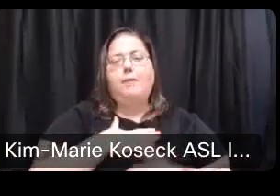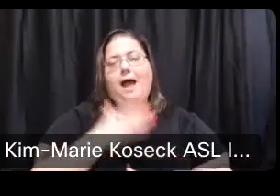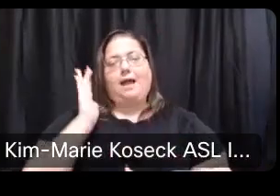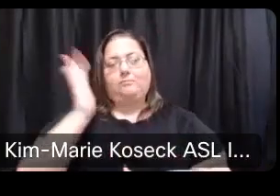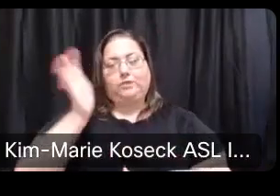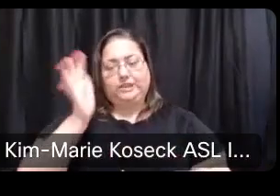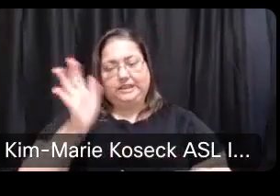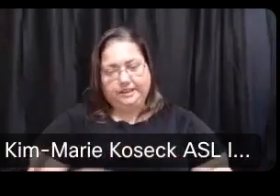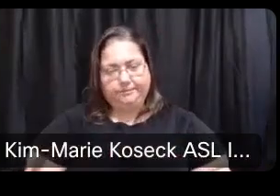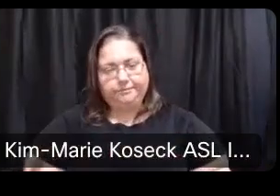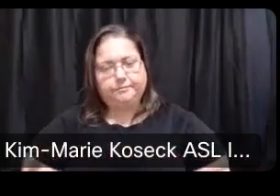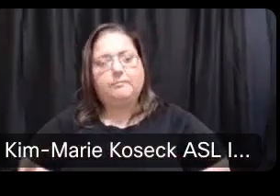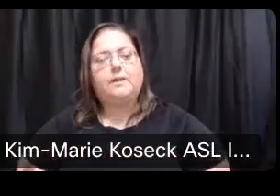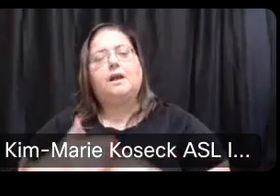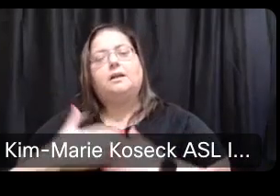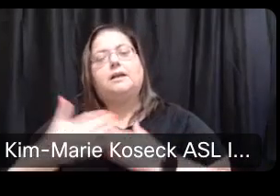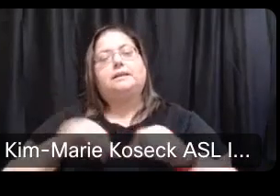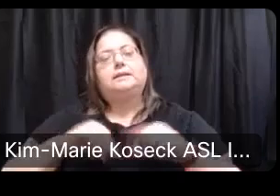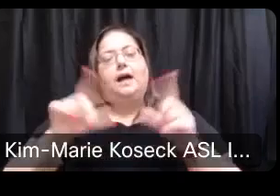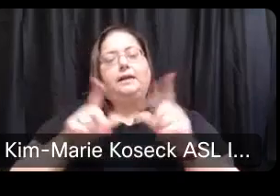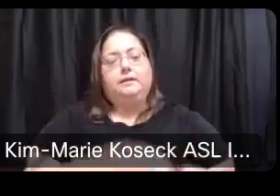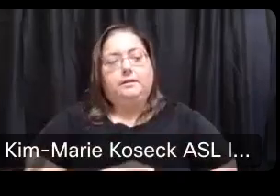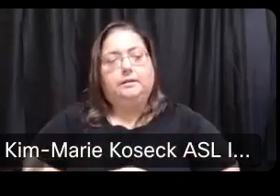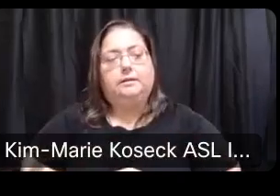presentation. Next slide.